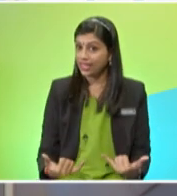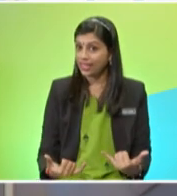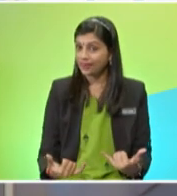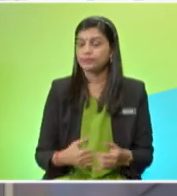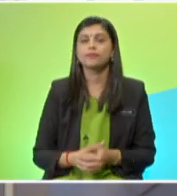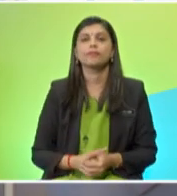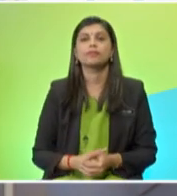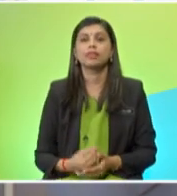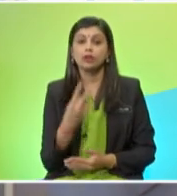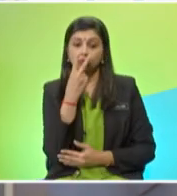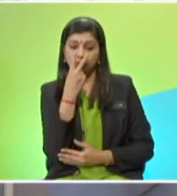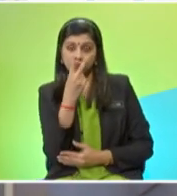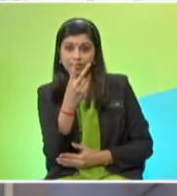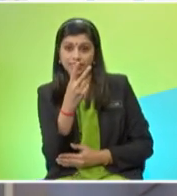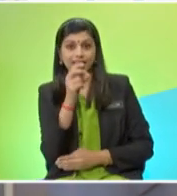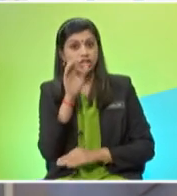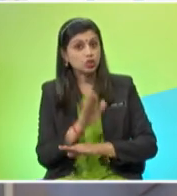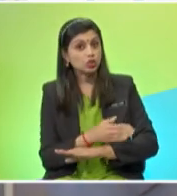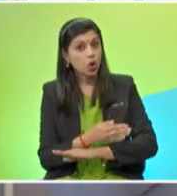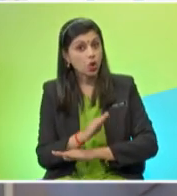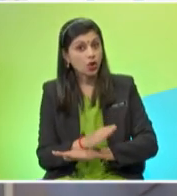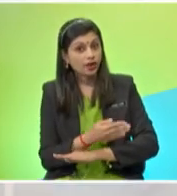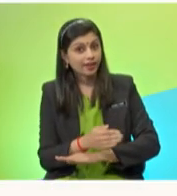BI 1.3 and 3, listen to and respond to oral texts.